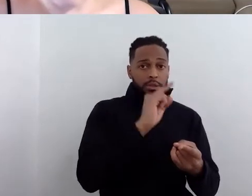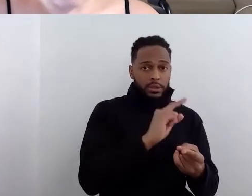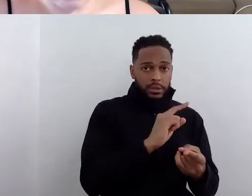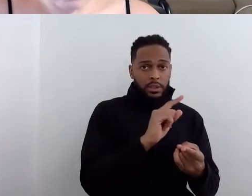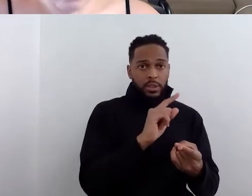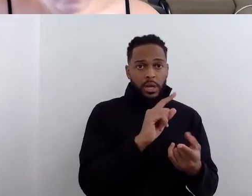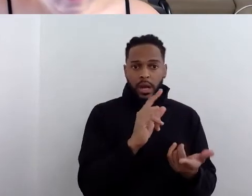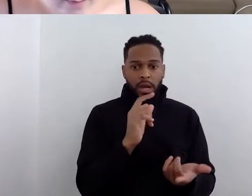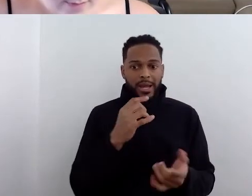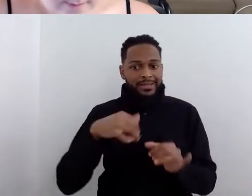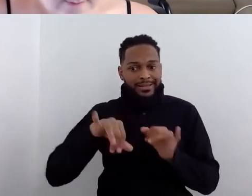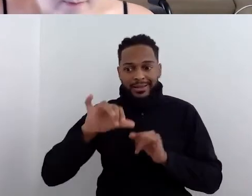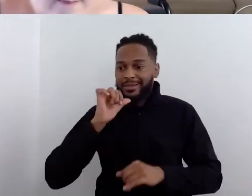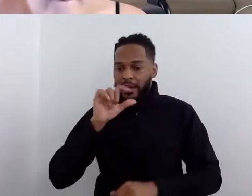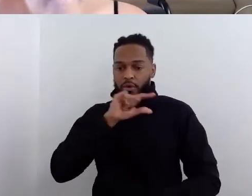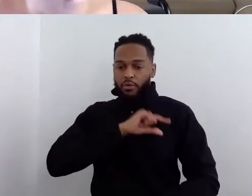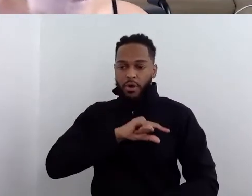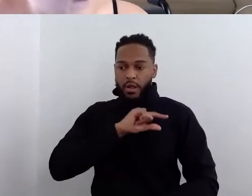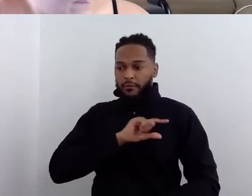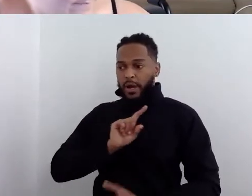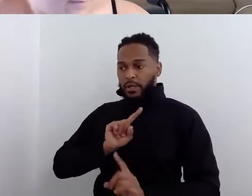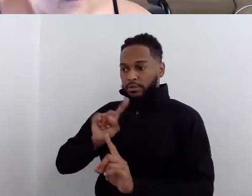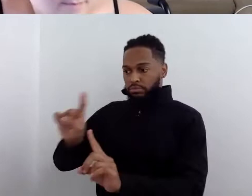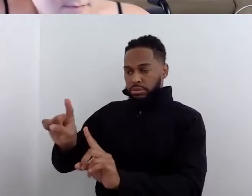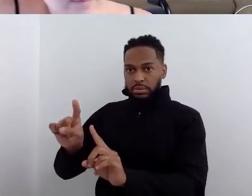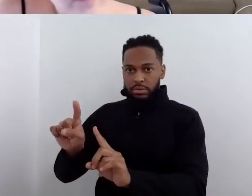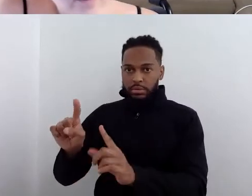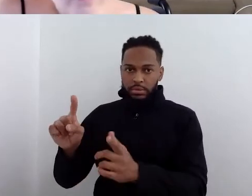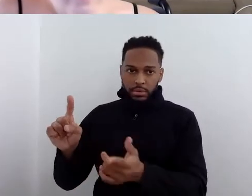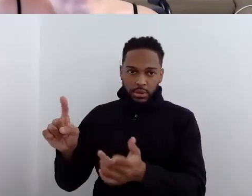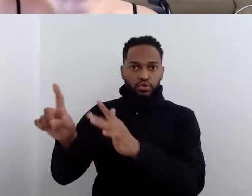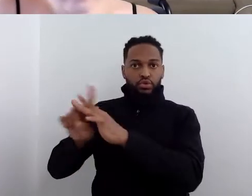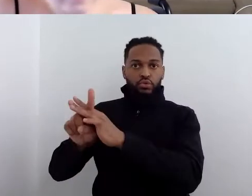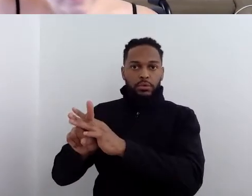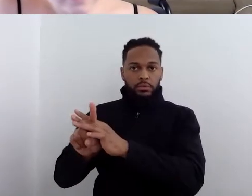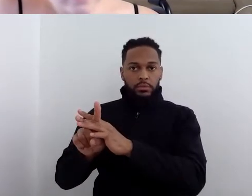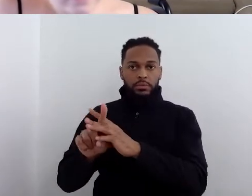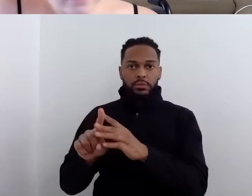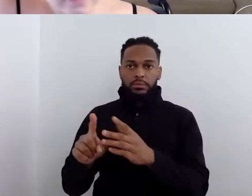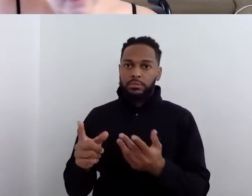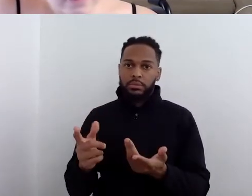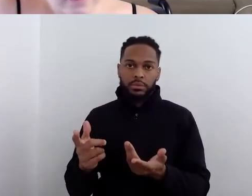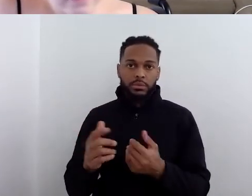for pretty much every single one of my patients, unless you happen to be old enough.